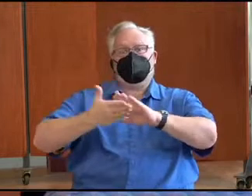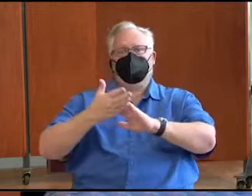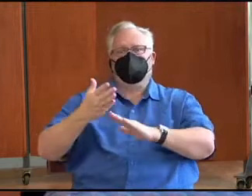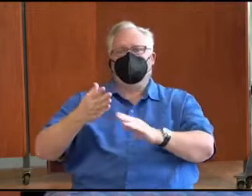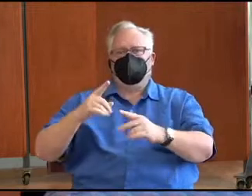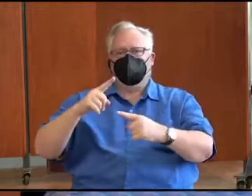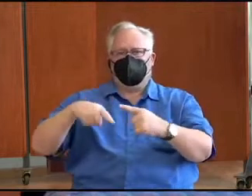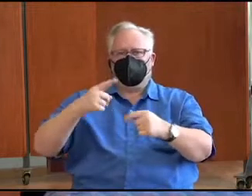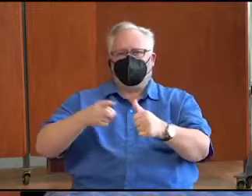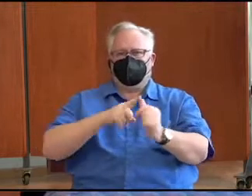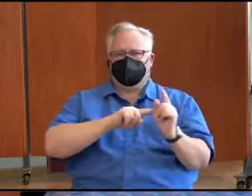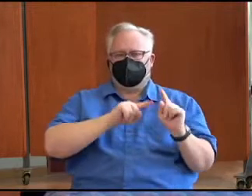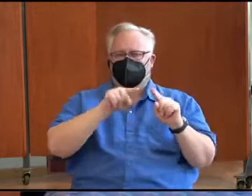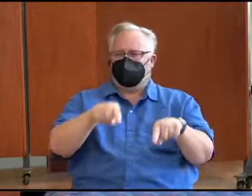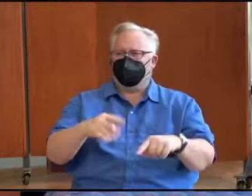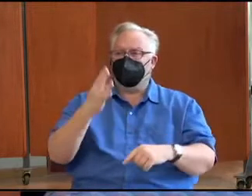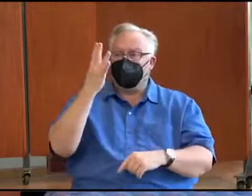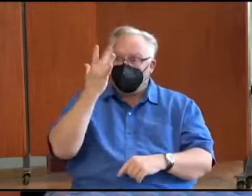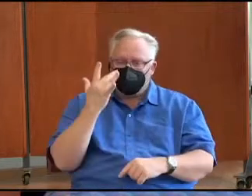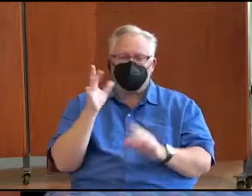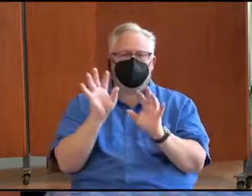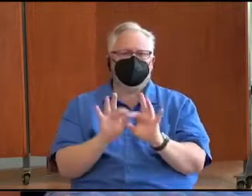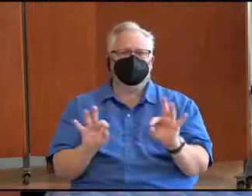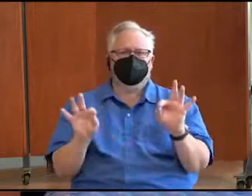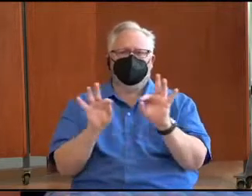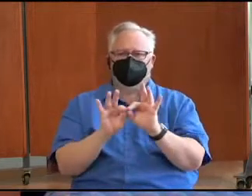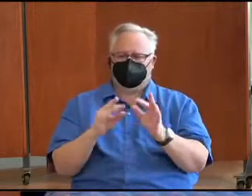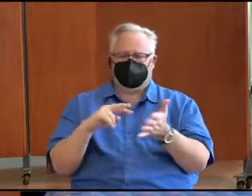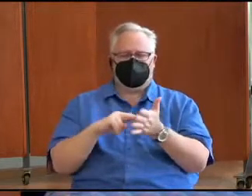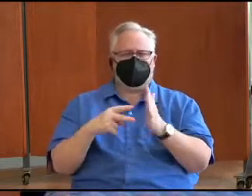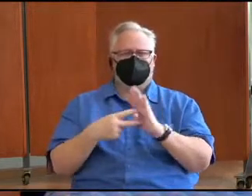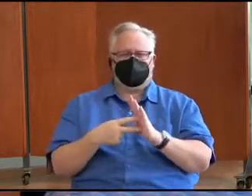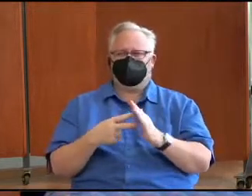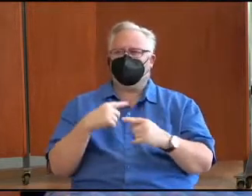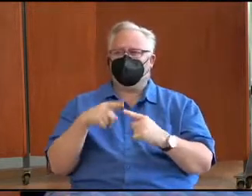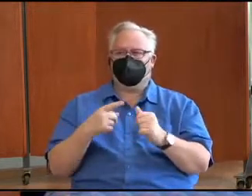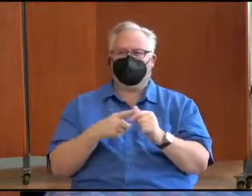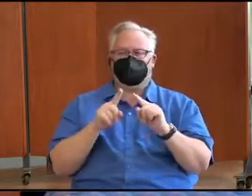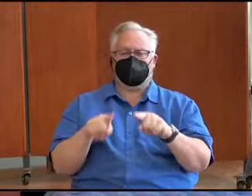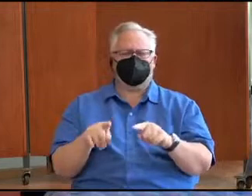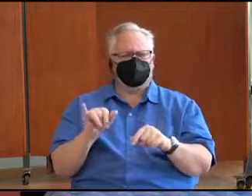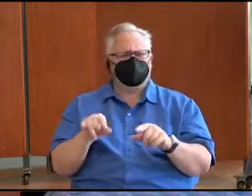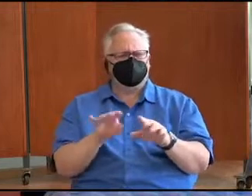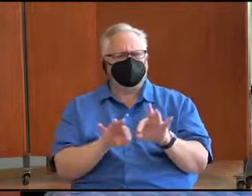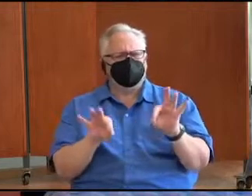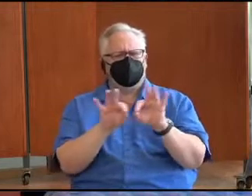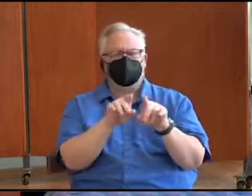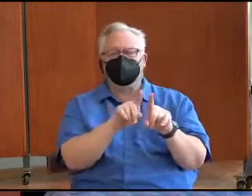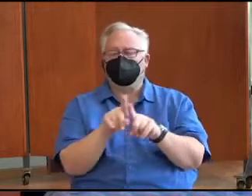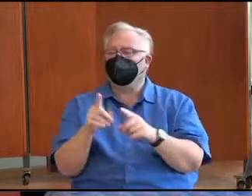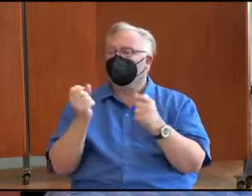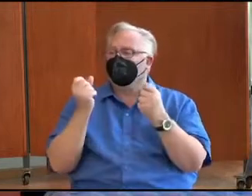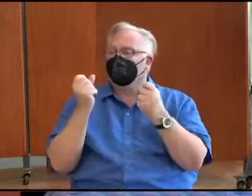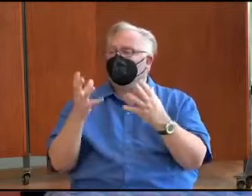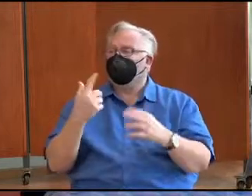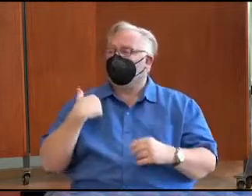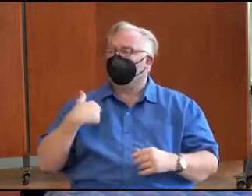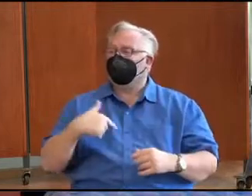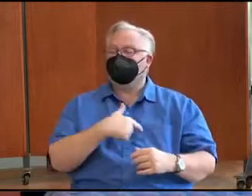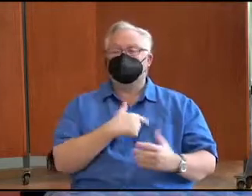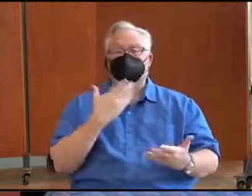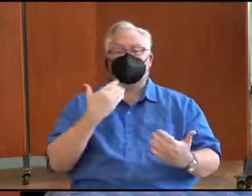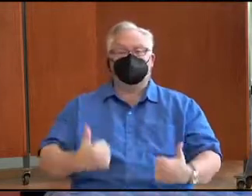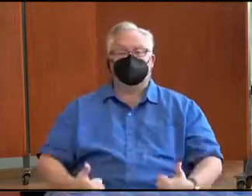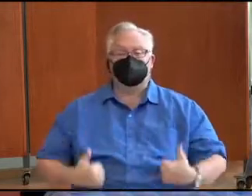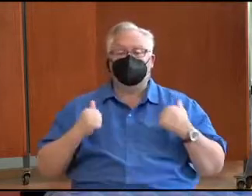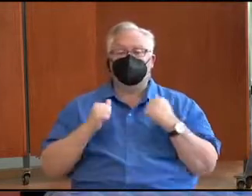to us then. That matters. And truthfully, I bet a lot of us live somewhere with both of those things happening